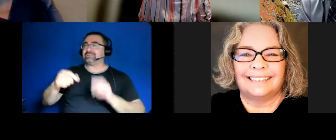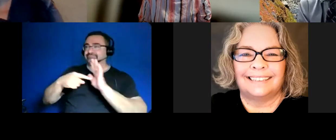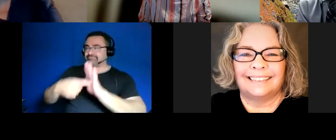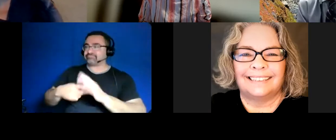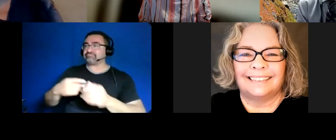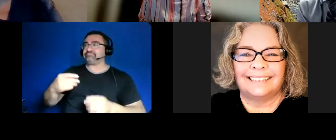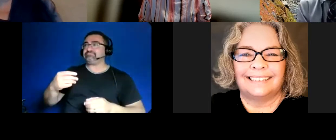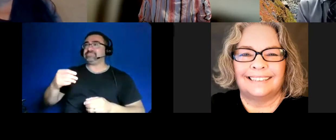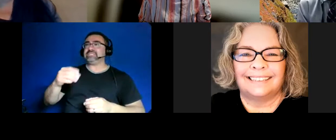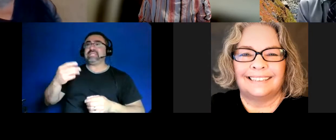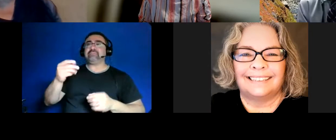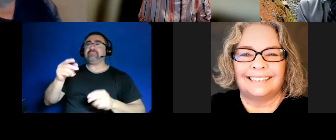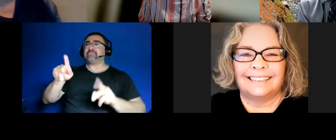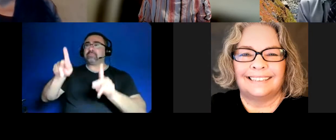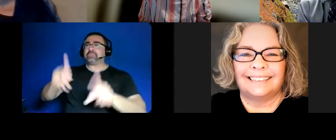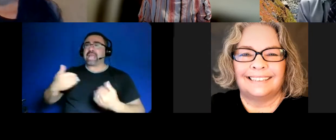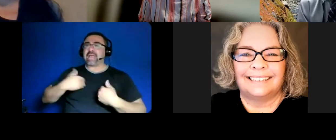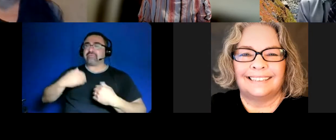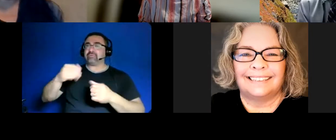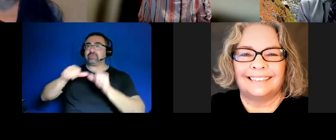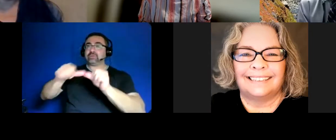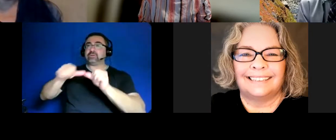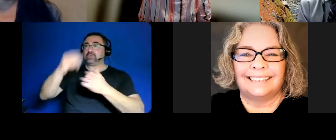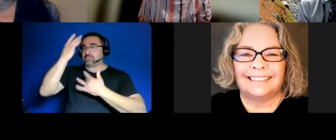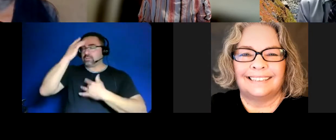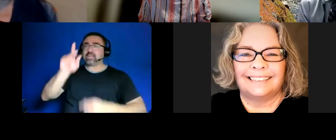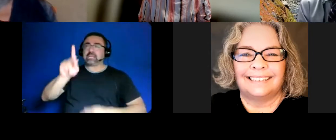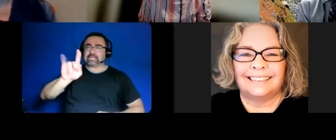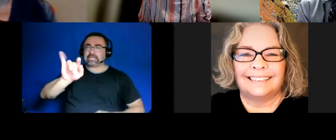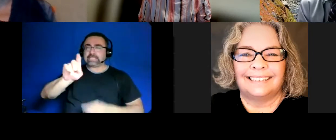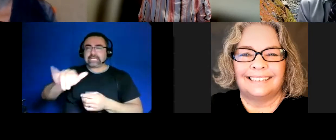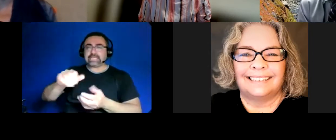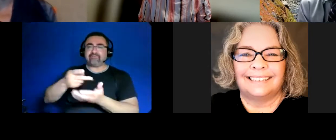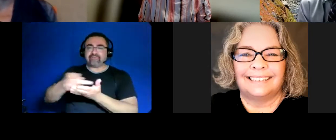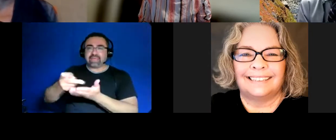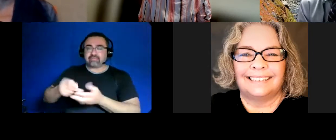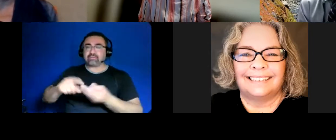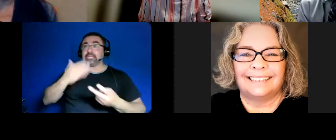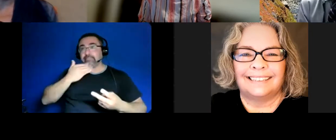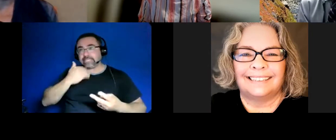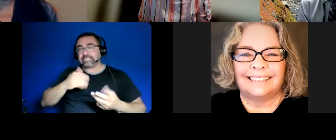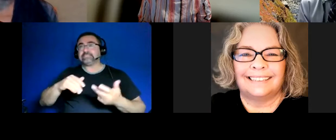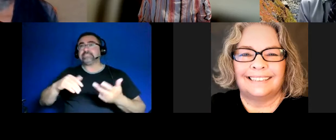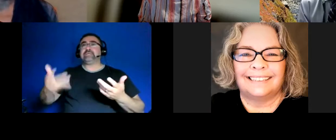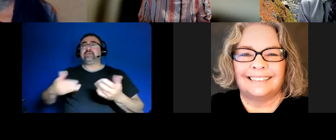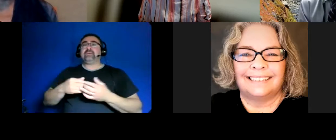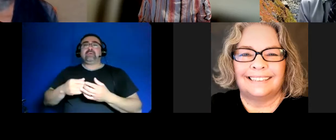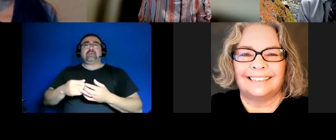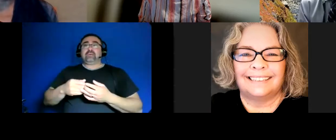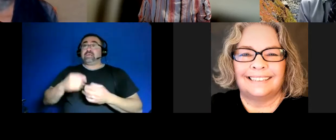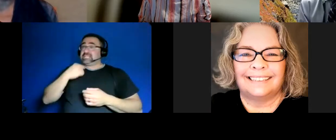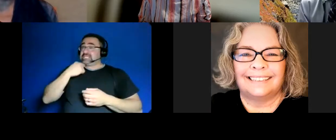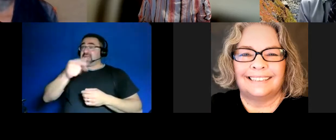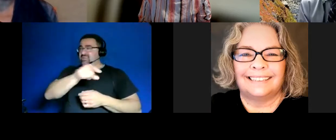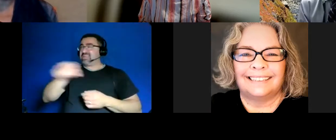does have chronic diseases like kidney failure, diabetes, just telling them to